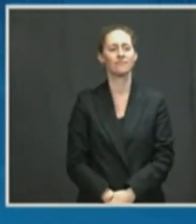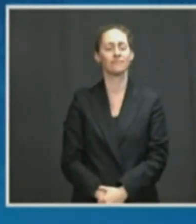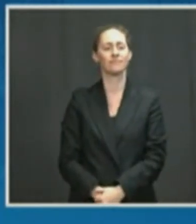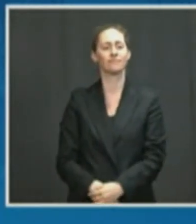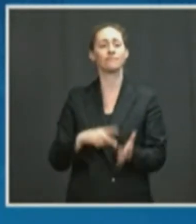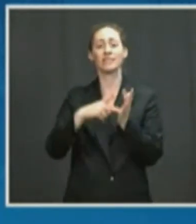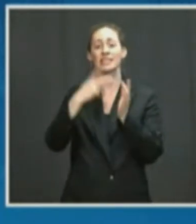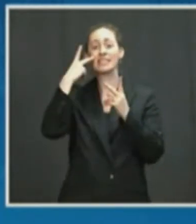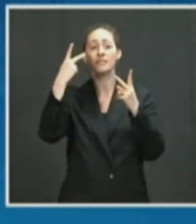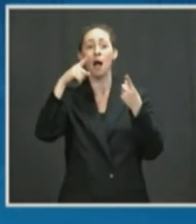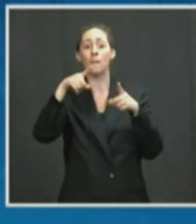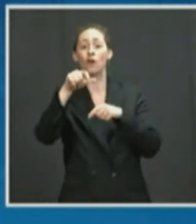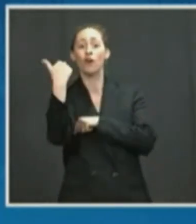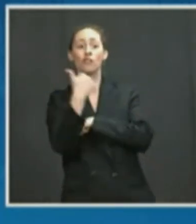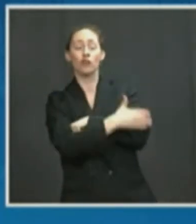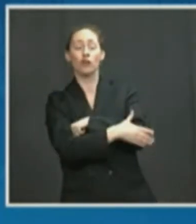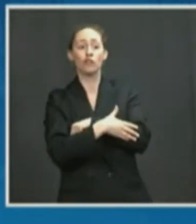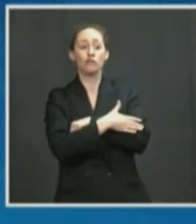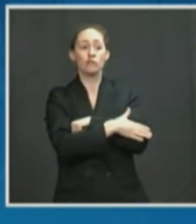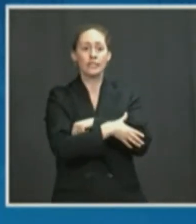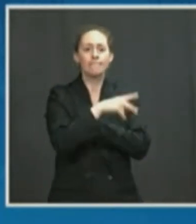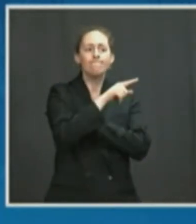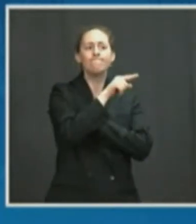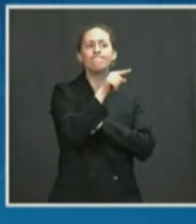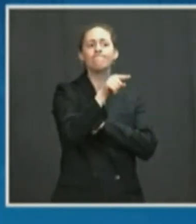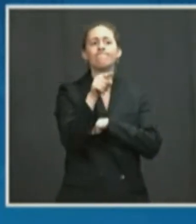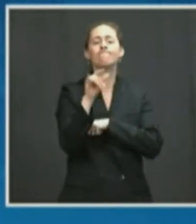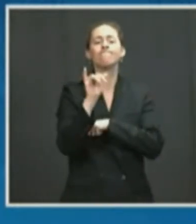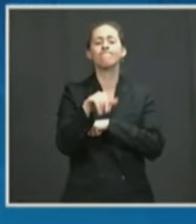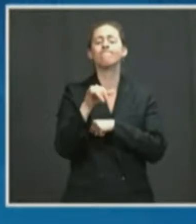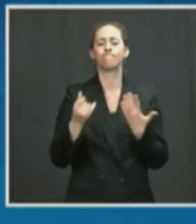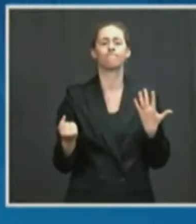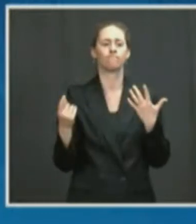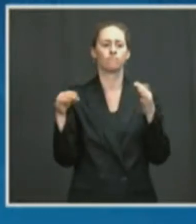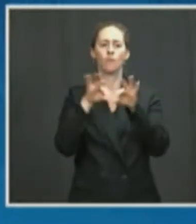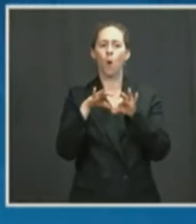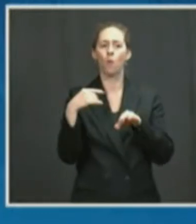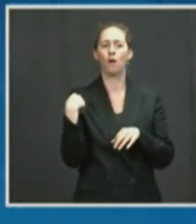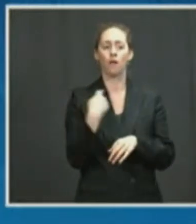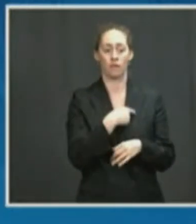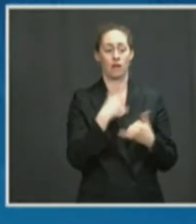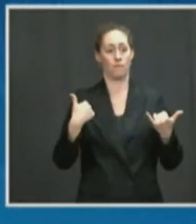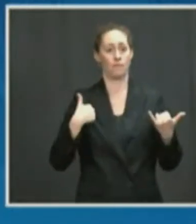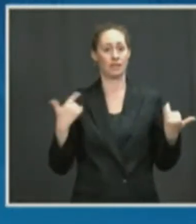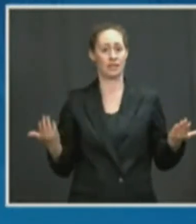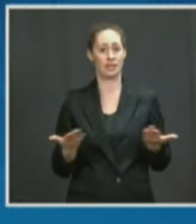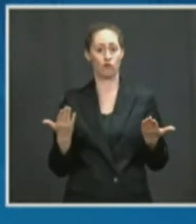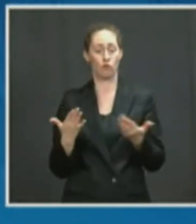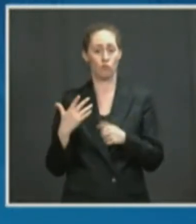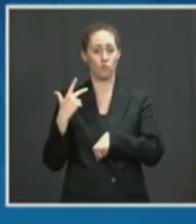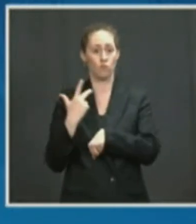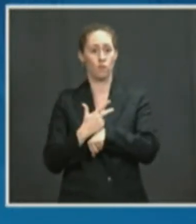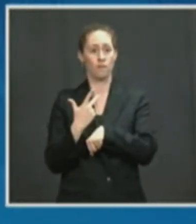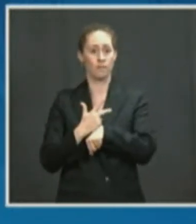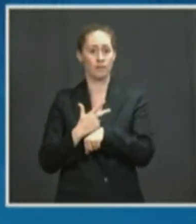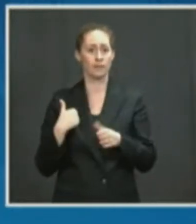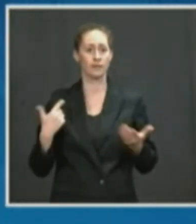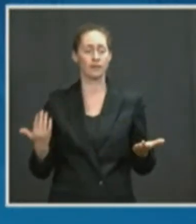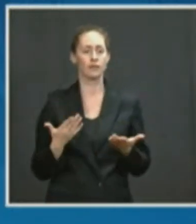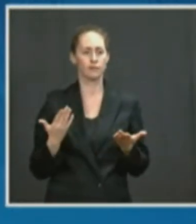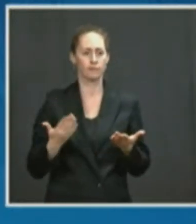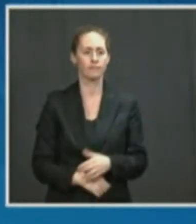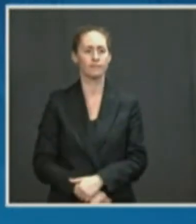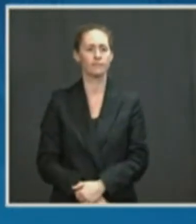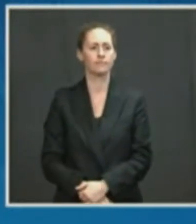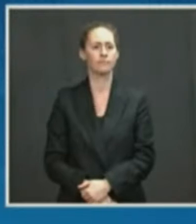of America. And that is why I am in Guatemala today. And that is why President Joe Biden will